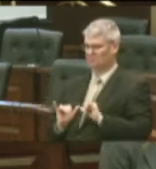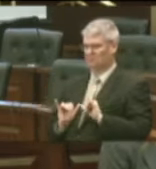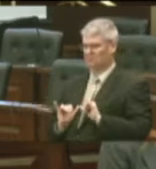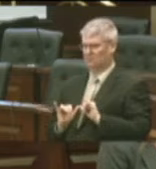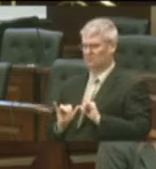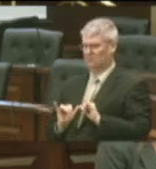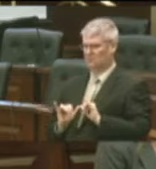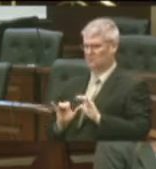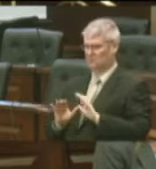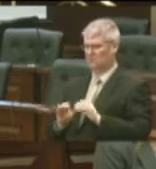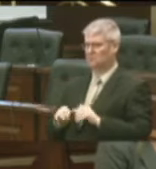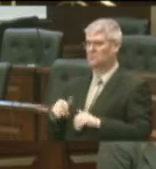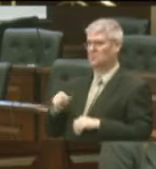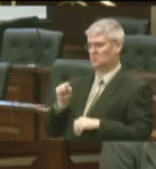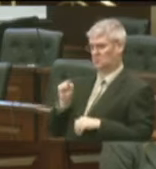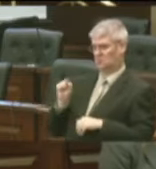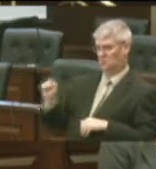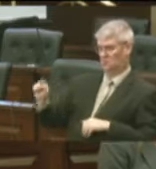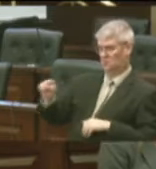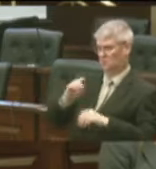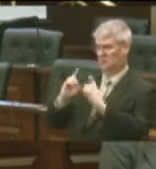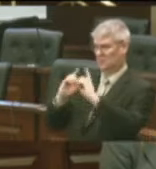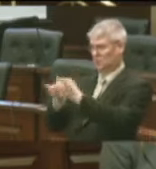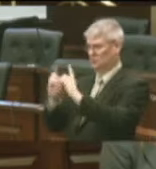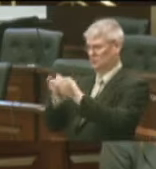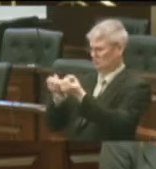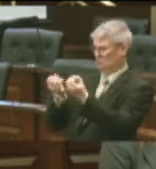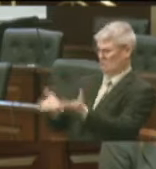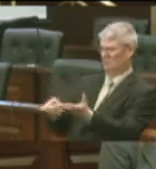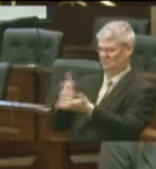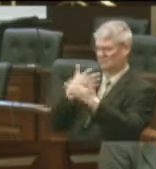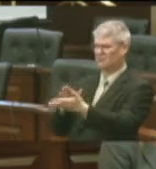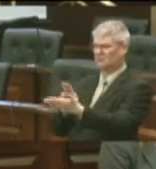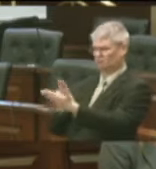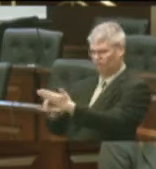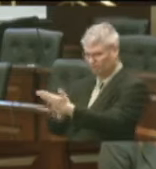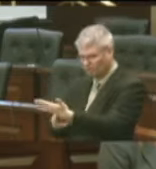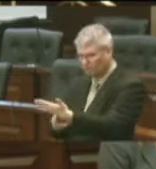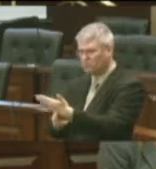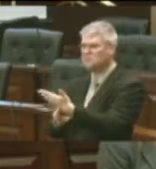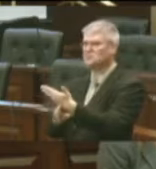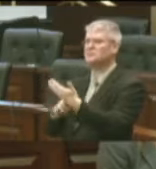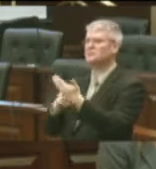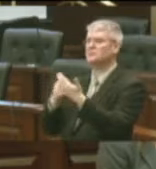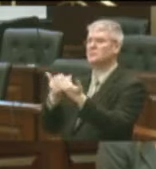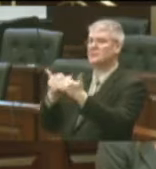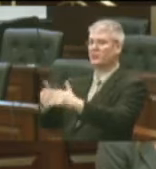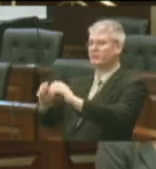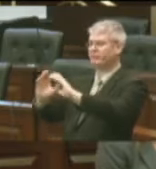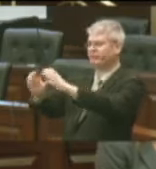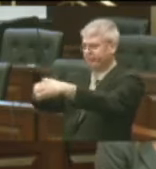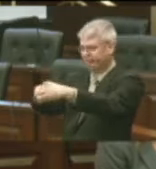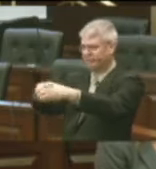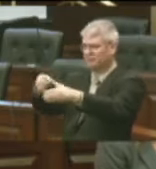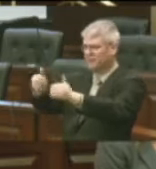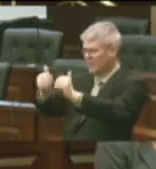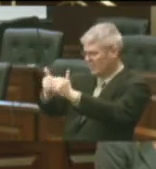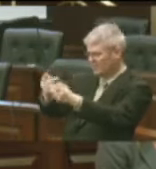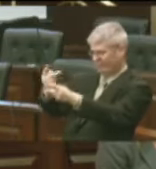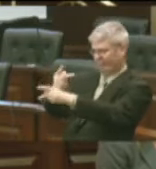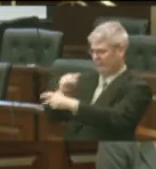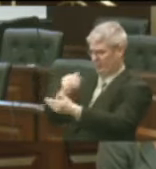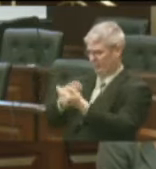their contracts done, so they'll have to sit down and roll up their sleeves and figure out how best to, because we're trying to minimize